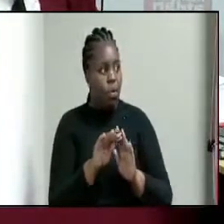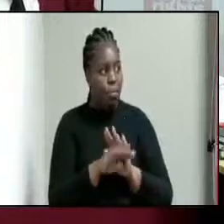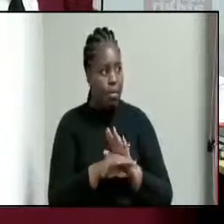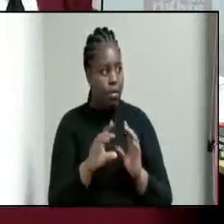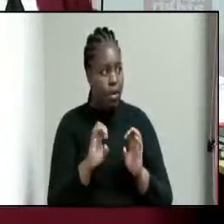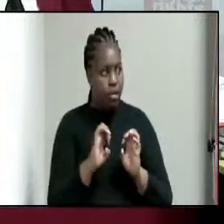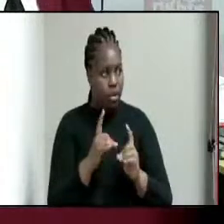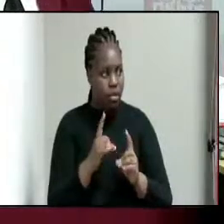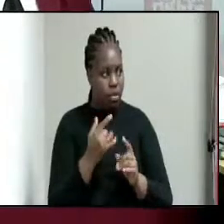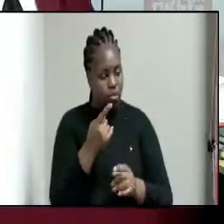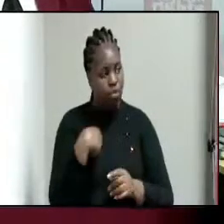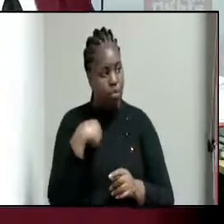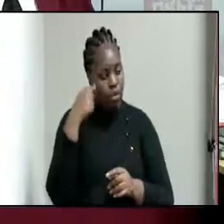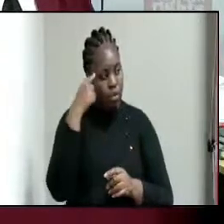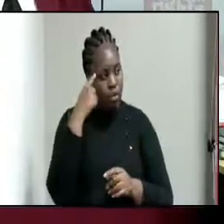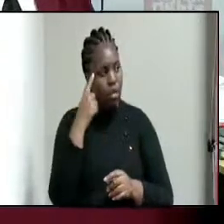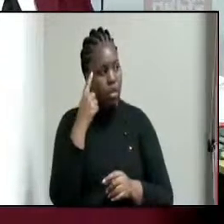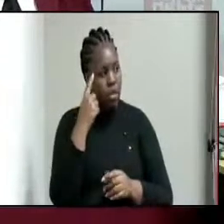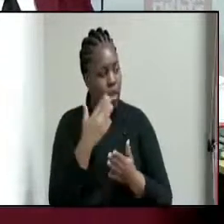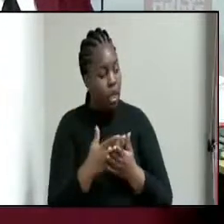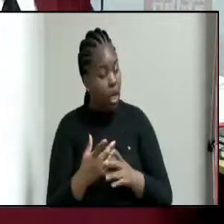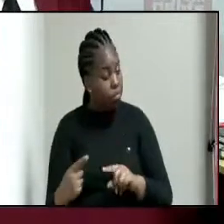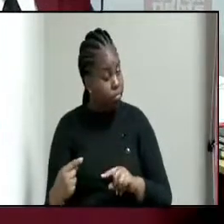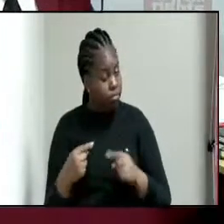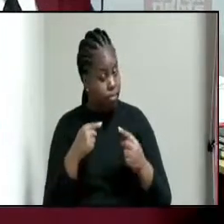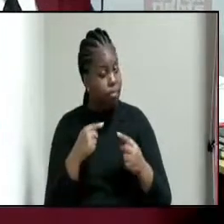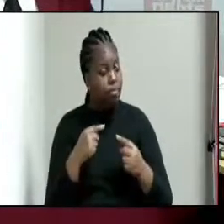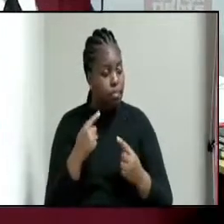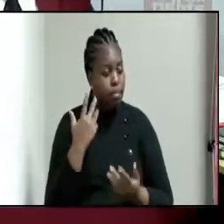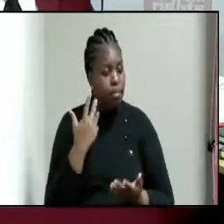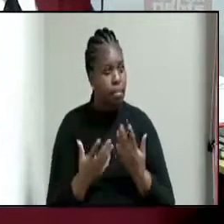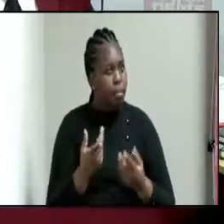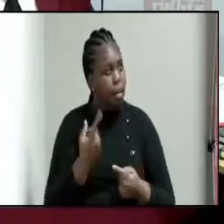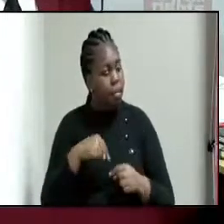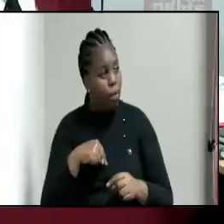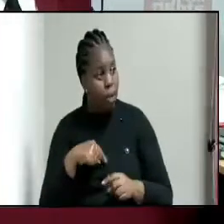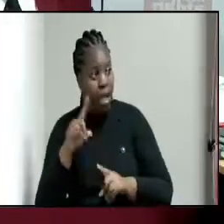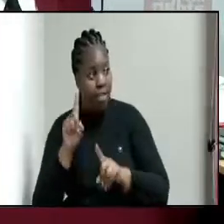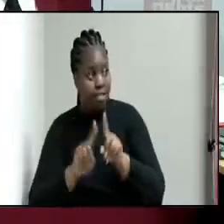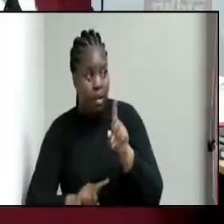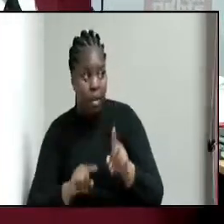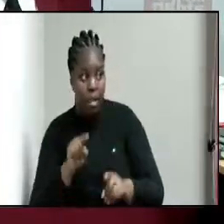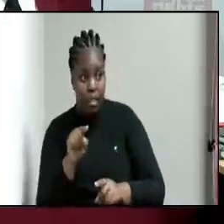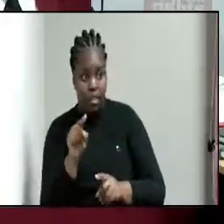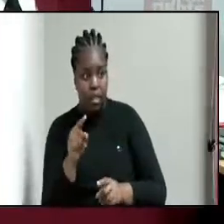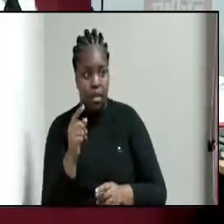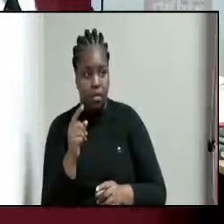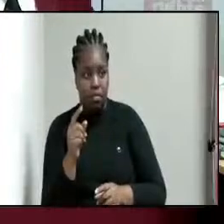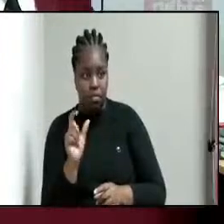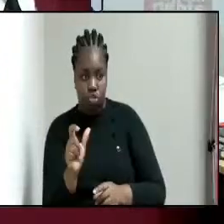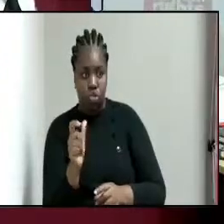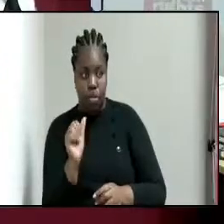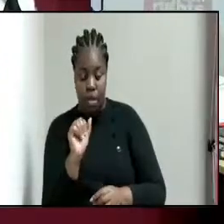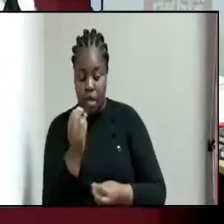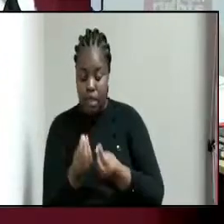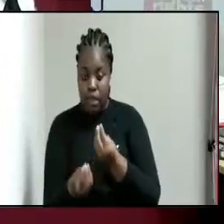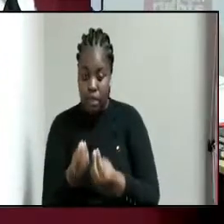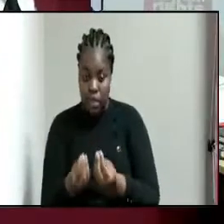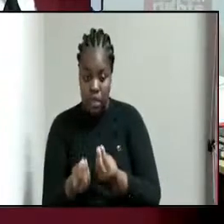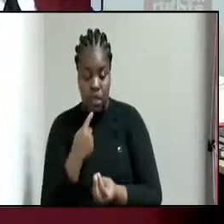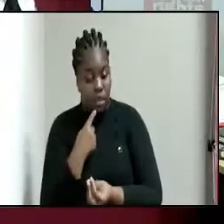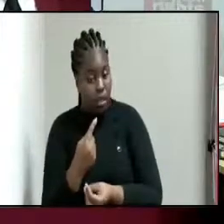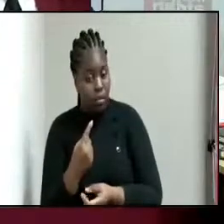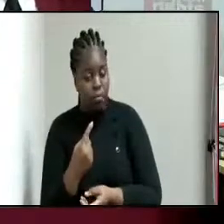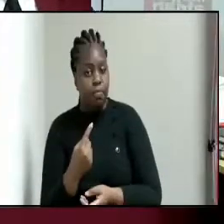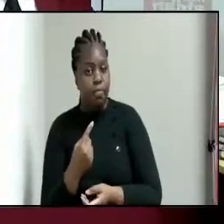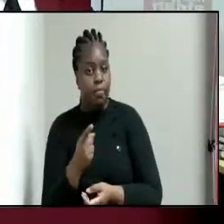you think that one could then argue that we are failing that portion of children so as to say